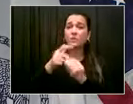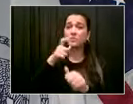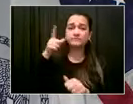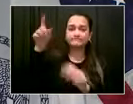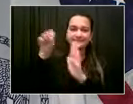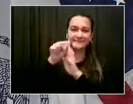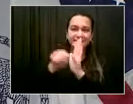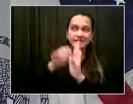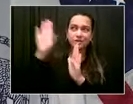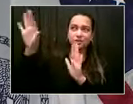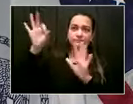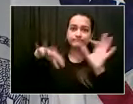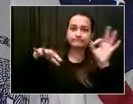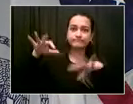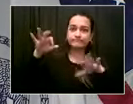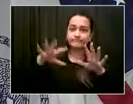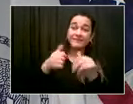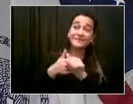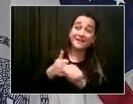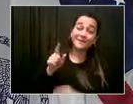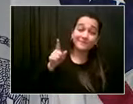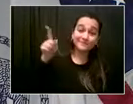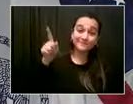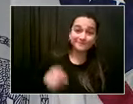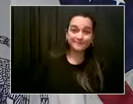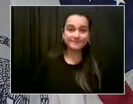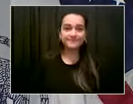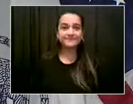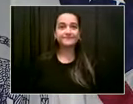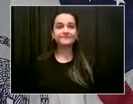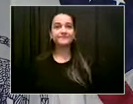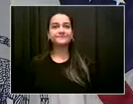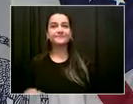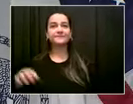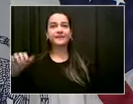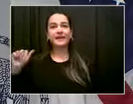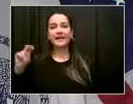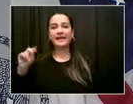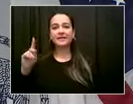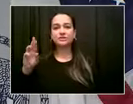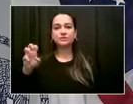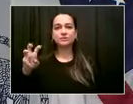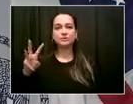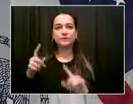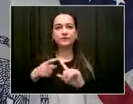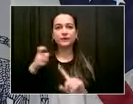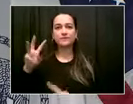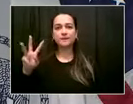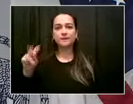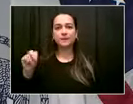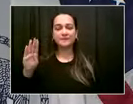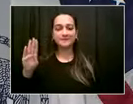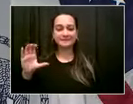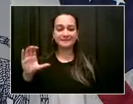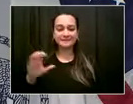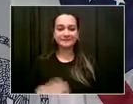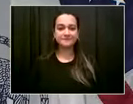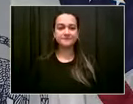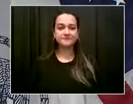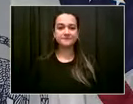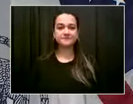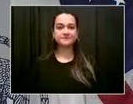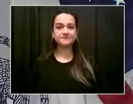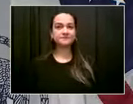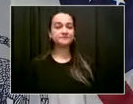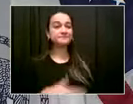Hey, good morning, Mr. Mayor, and everyone on the call. Hope you're doing well. How you doing today, Andrew? Good. I'm wondering